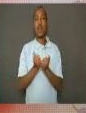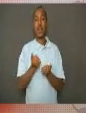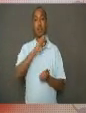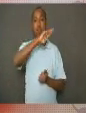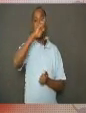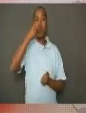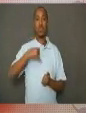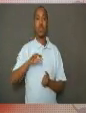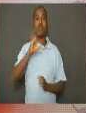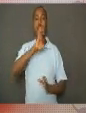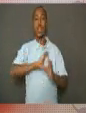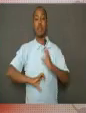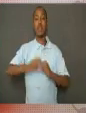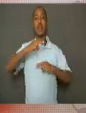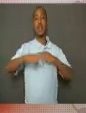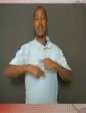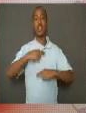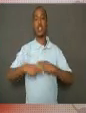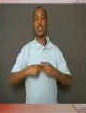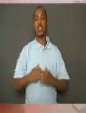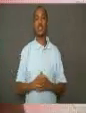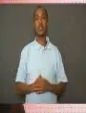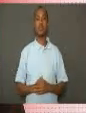because of a chemical reaction.